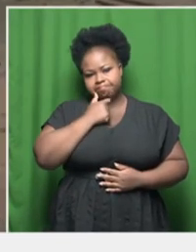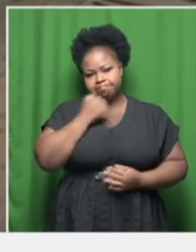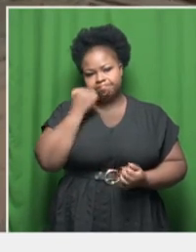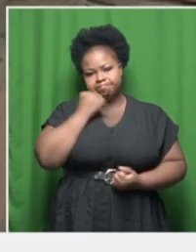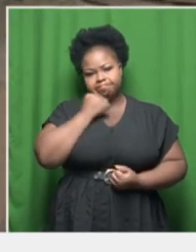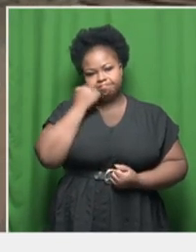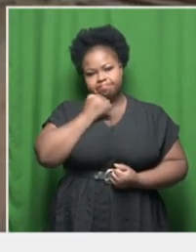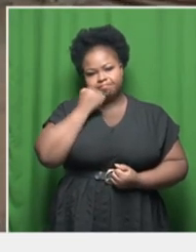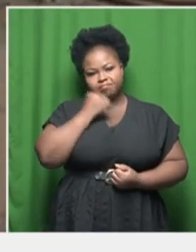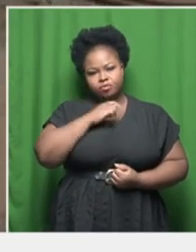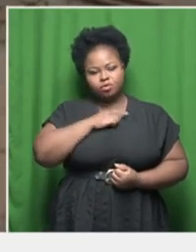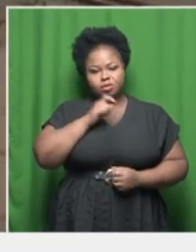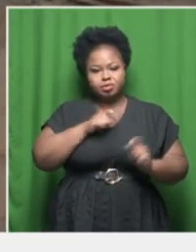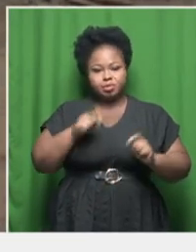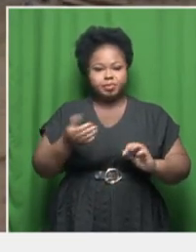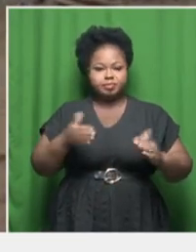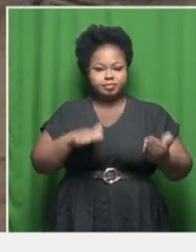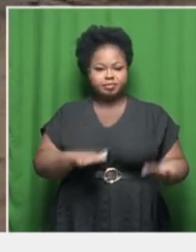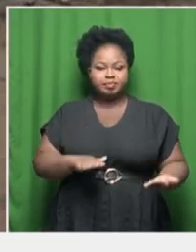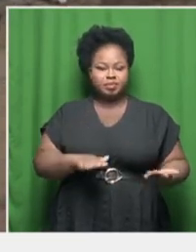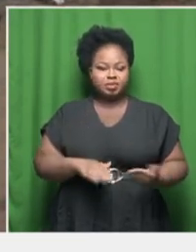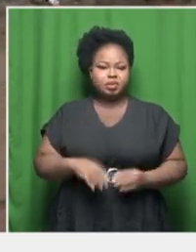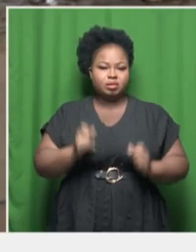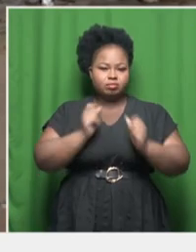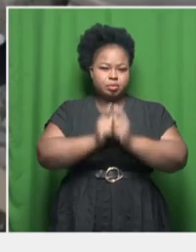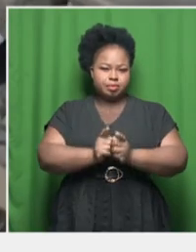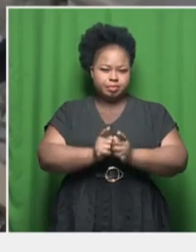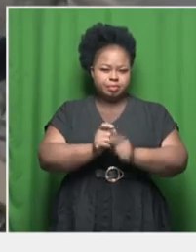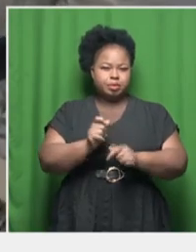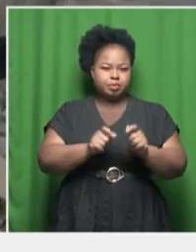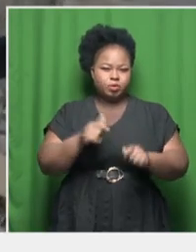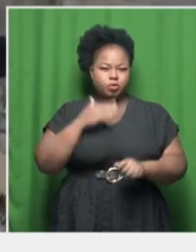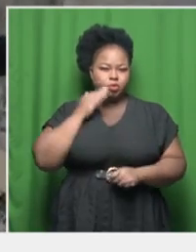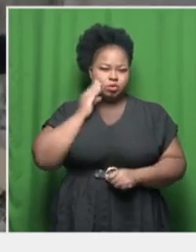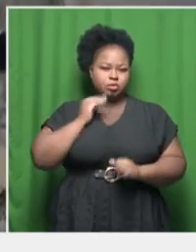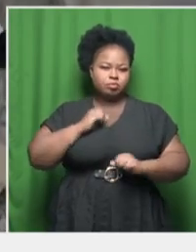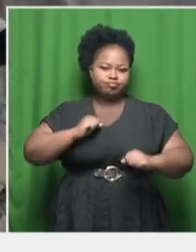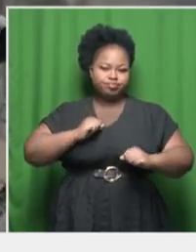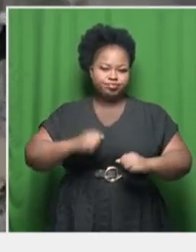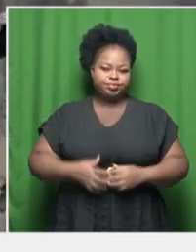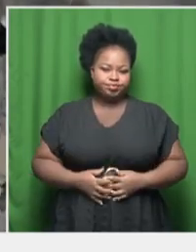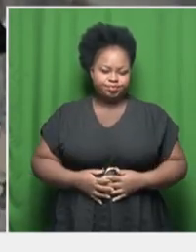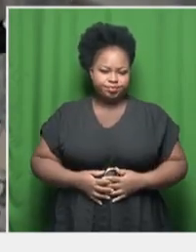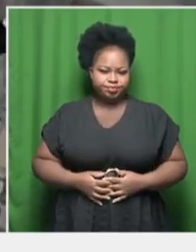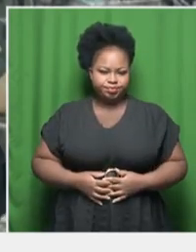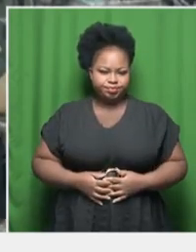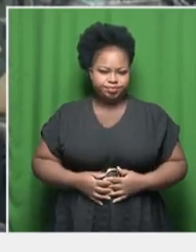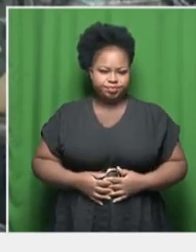scale of loss of life as well as injuries inflicted by the earthquakes.